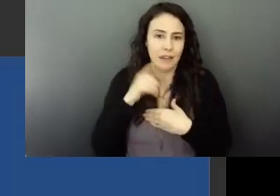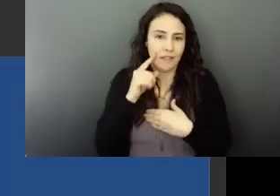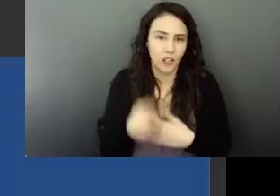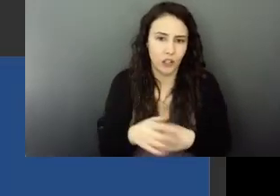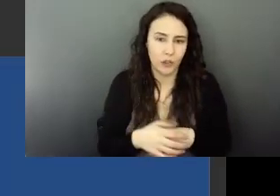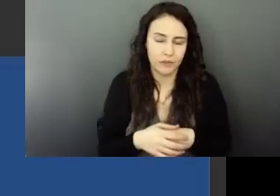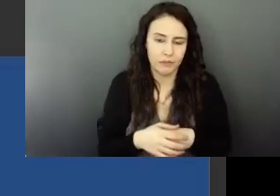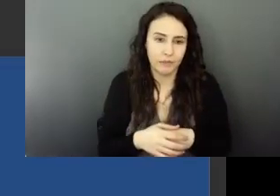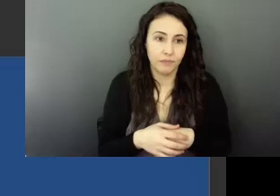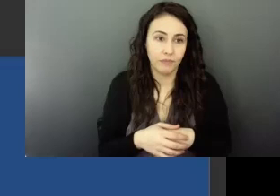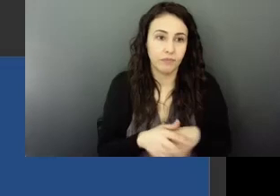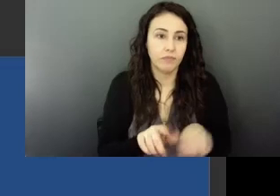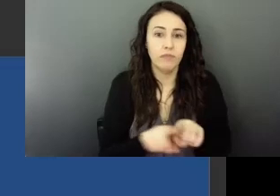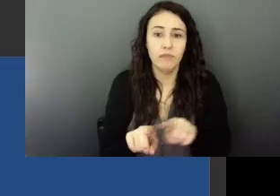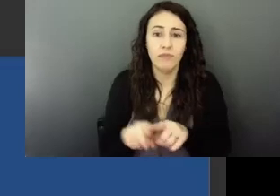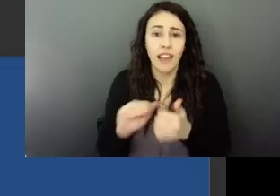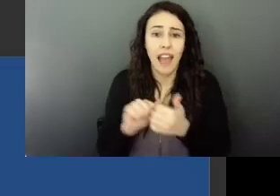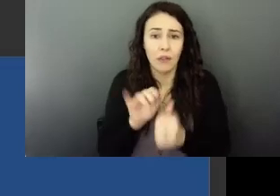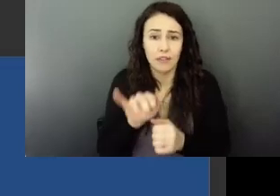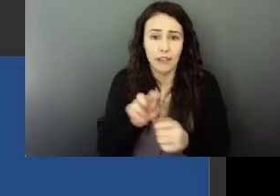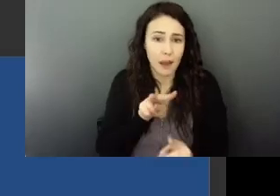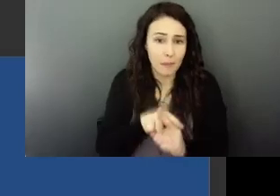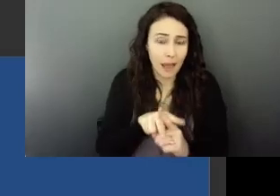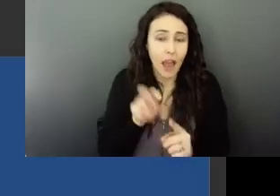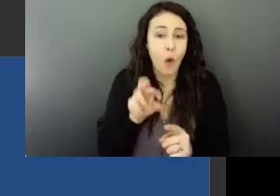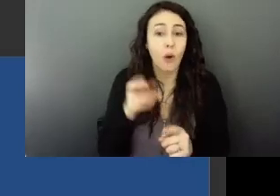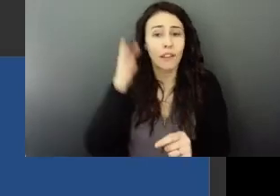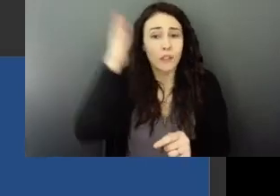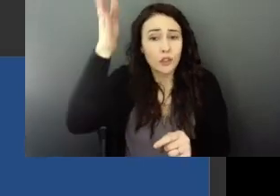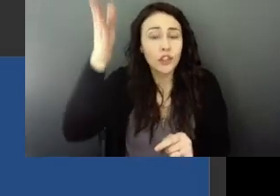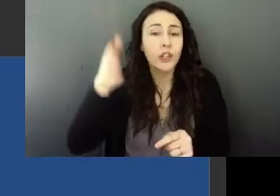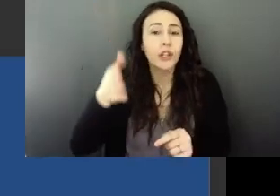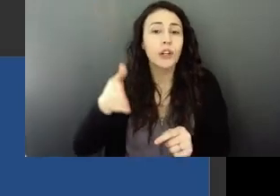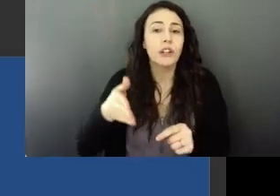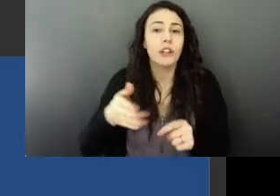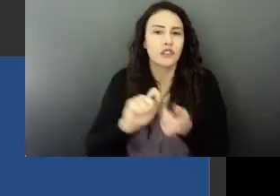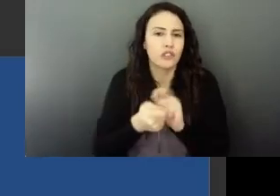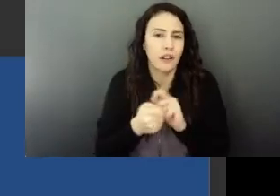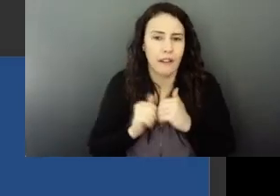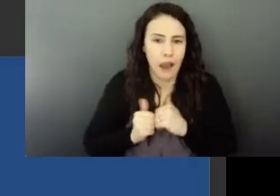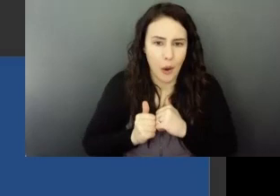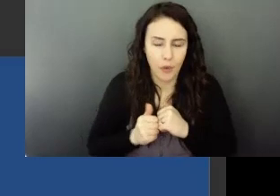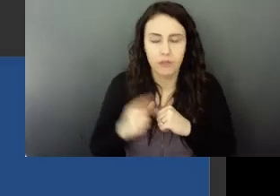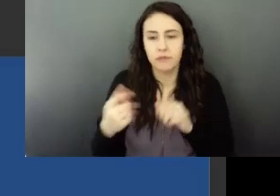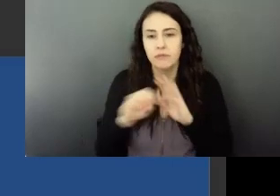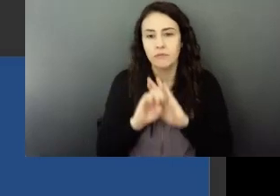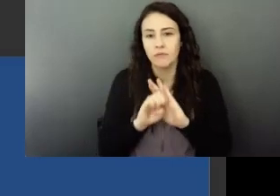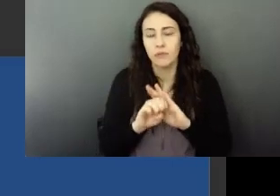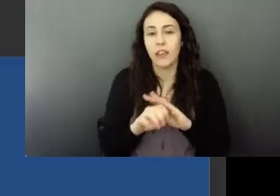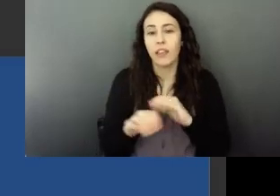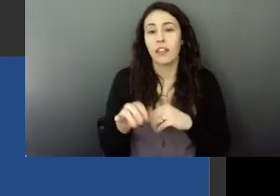be applied, or what would you do to change in the future? So an example with interpersonal